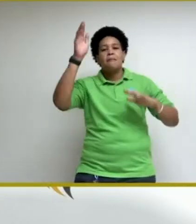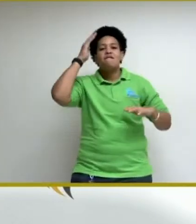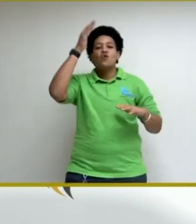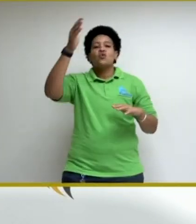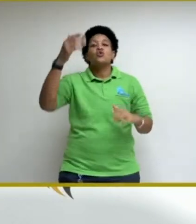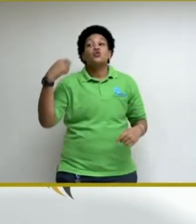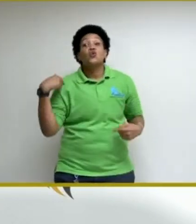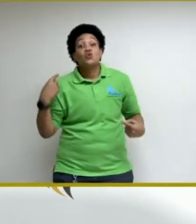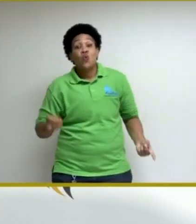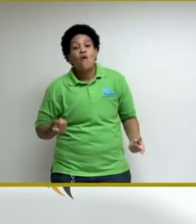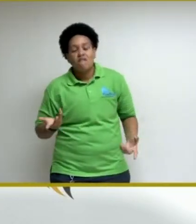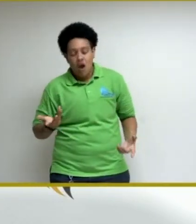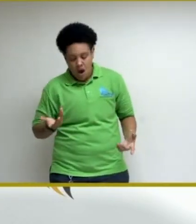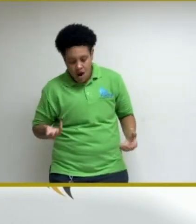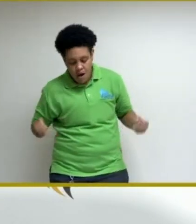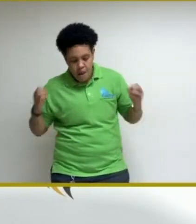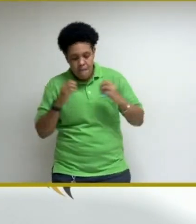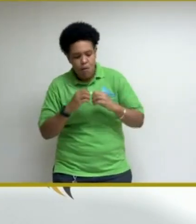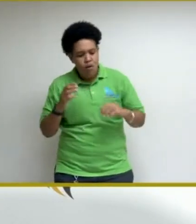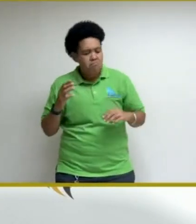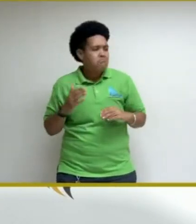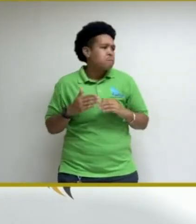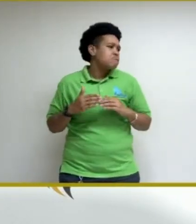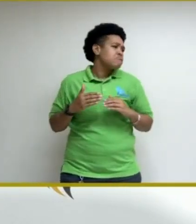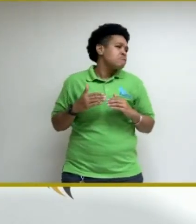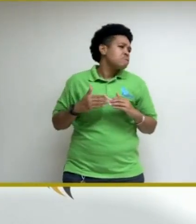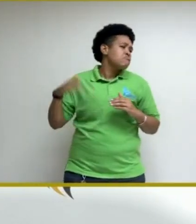So far, more than